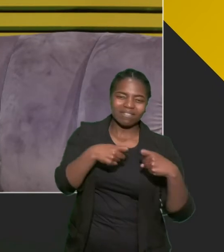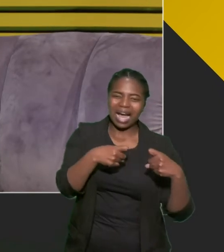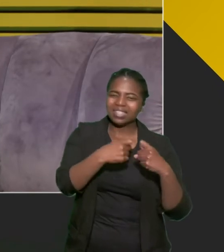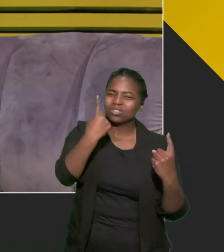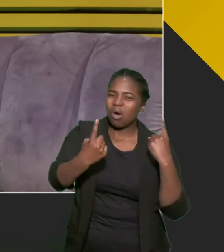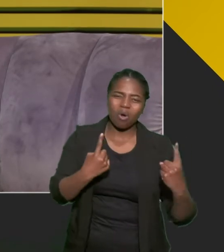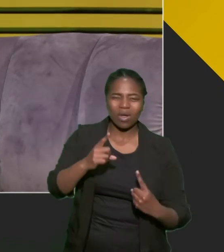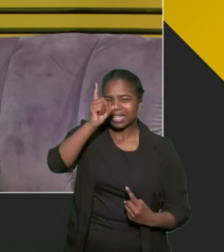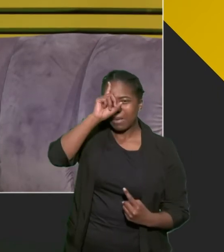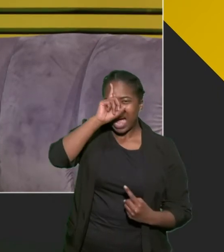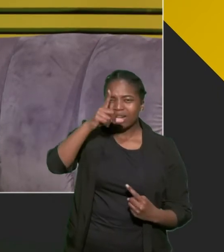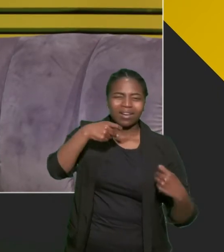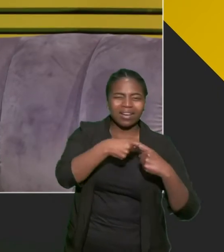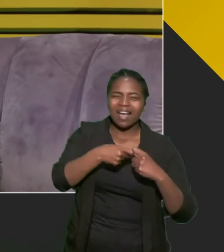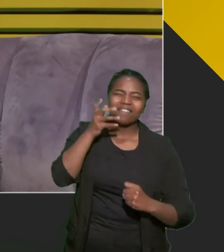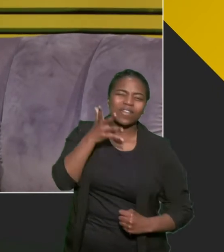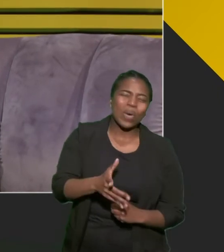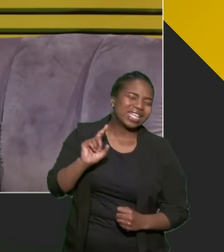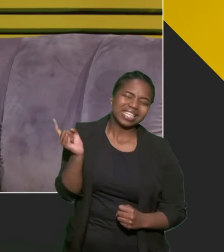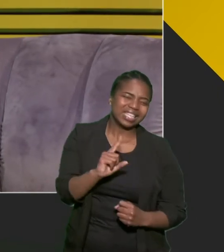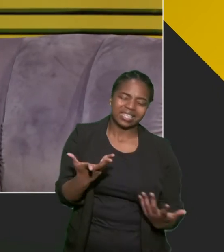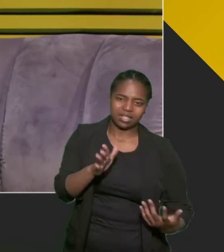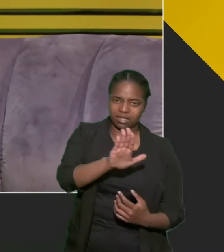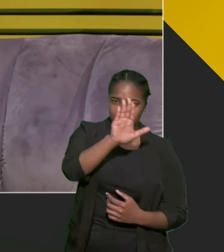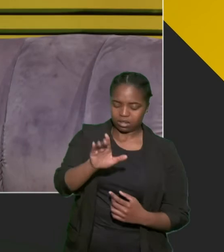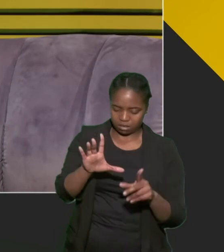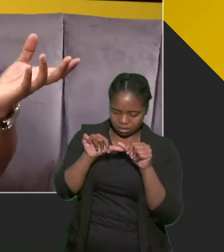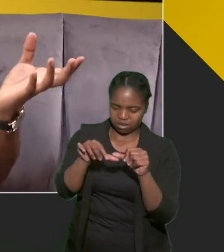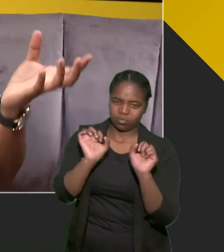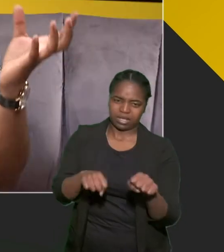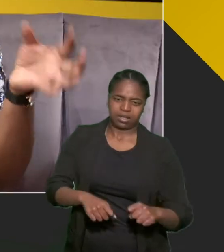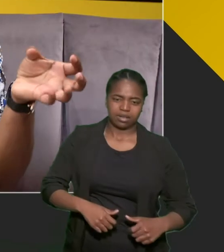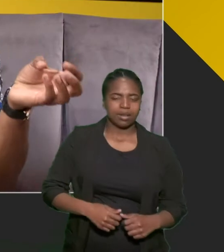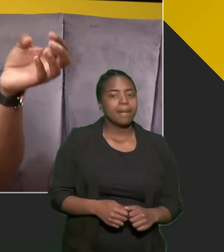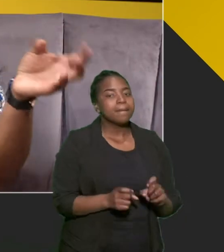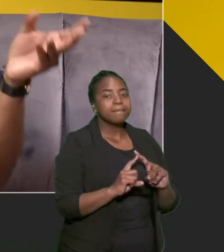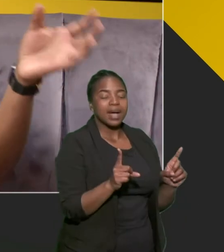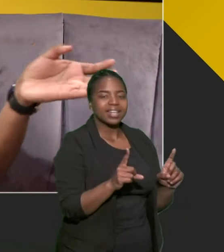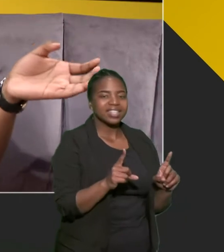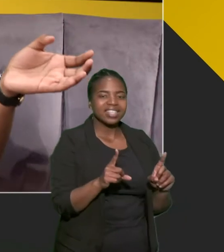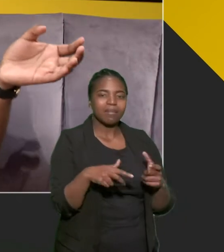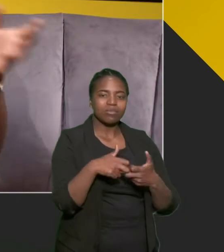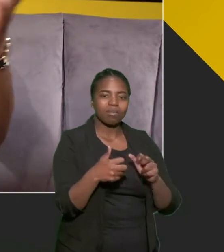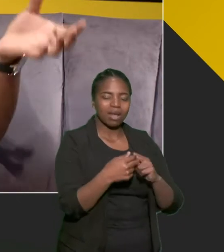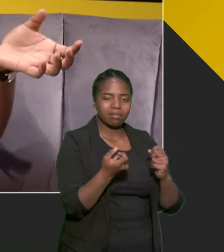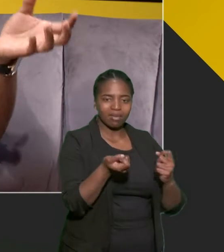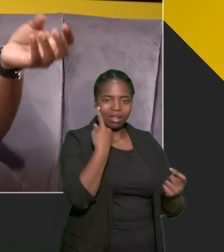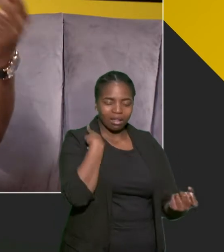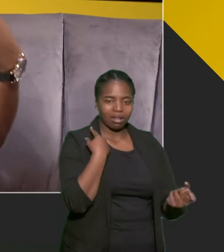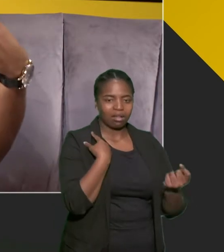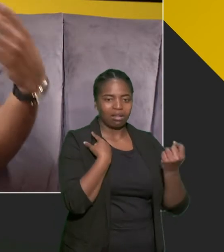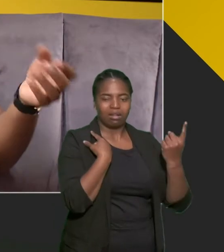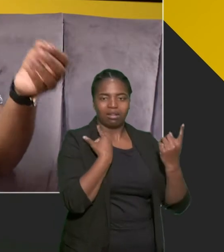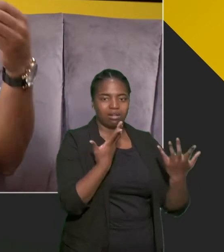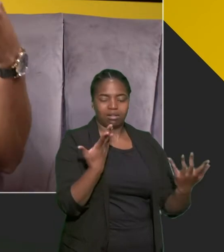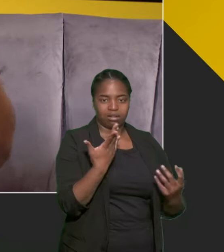amongst ourselves. Mm. Because that's going to be key to Africa moving forward. Kota Nicoletti, how do we stop if us understand that? I mean, ngiyacabanga umuntu